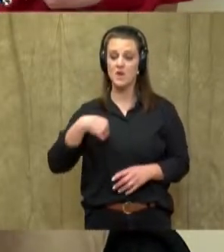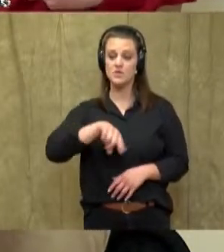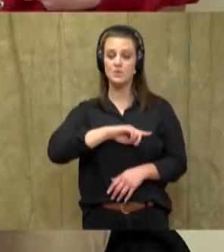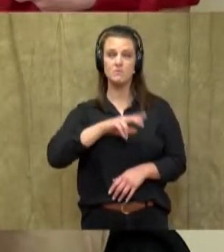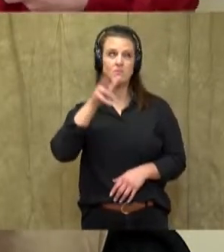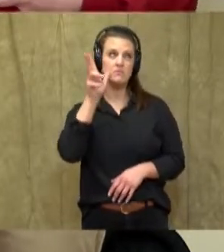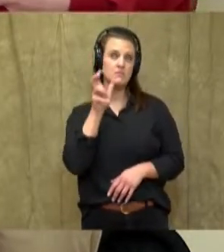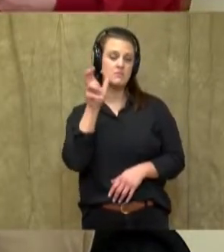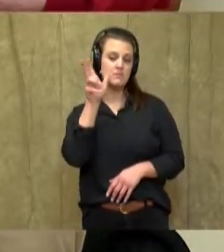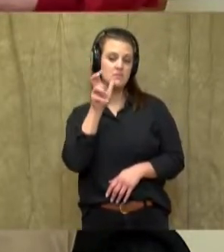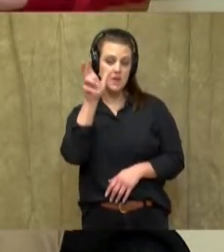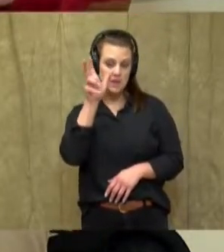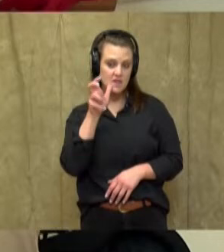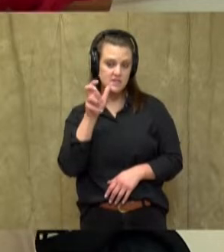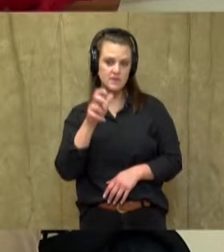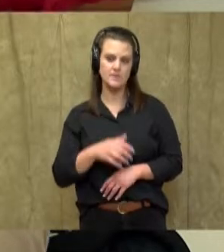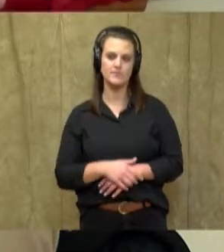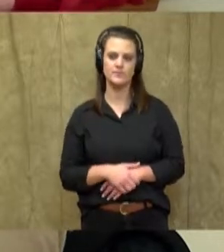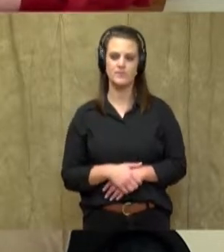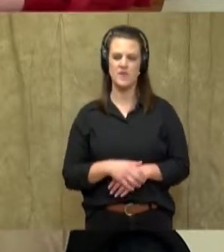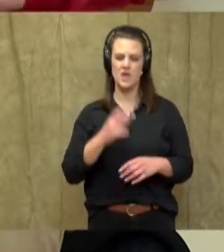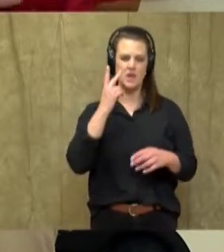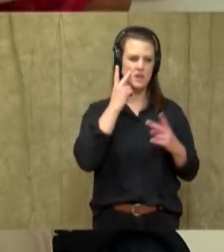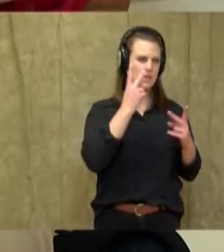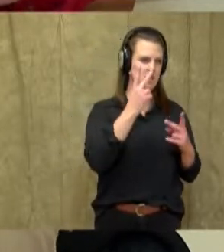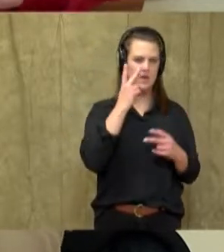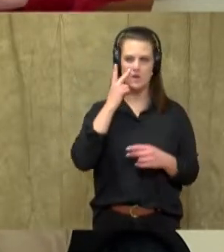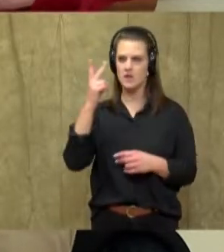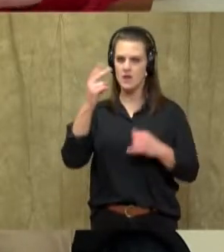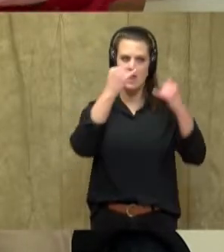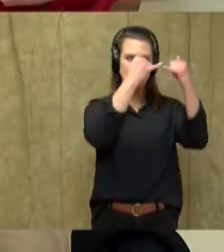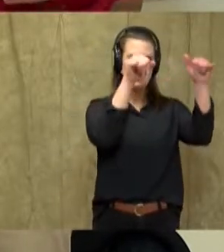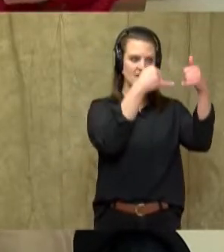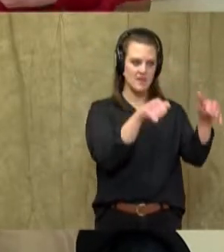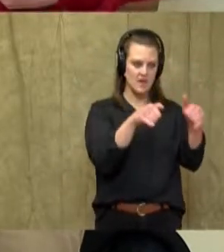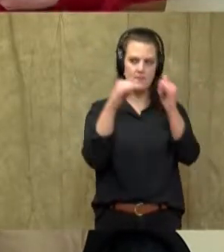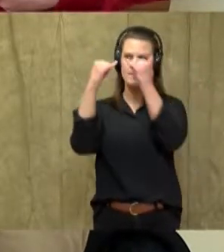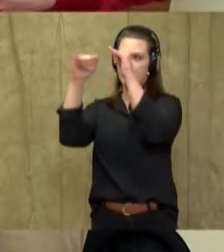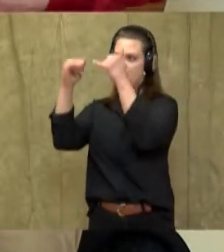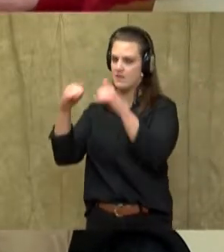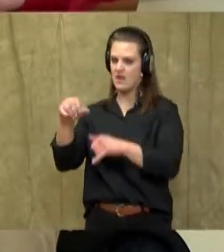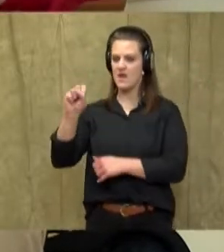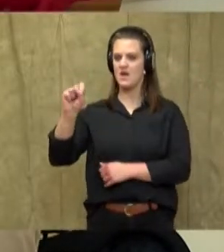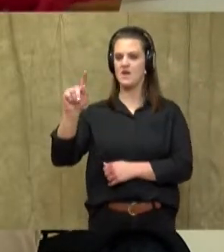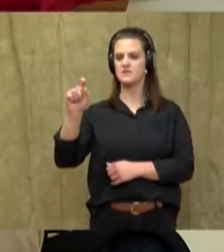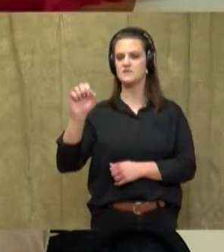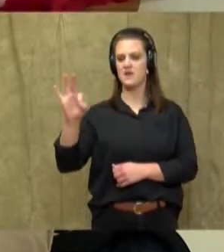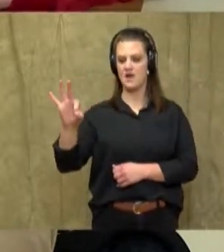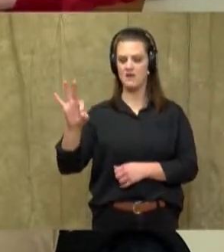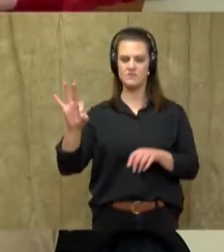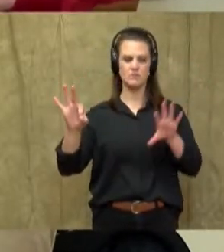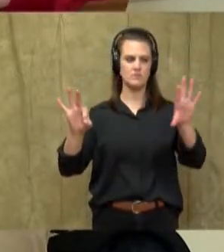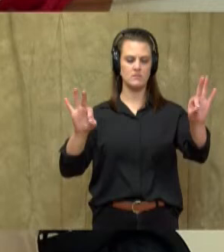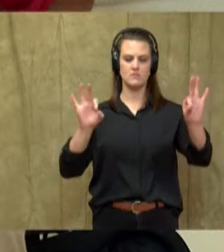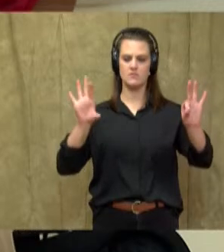listen, and I want you to look at these 2 line staffs, and for each of these examples, you'll have 2